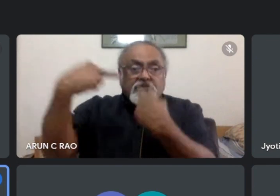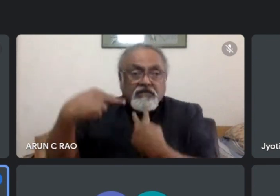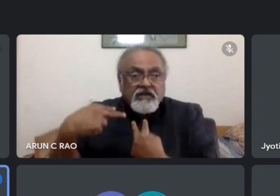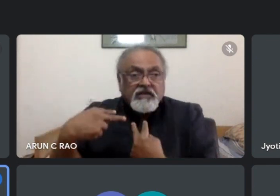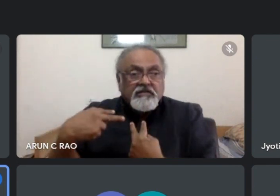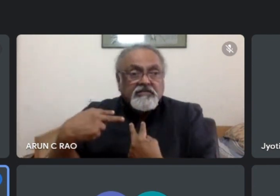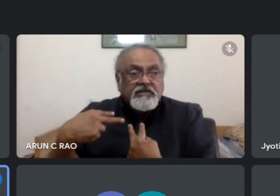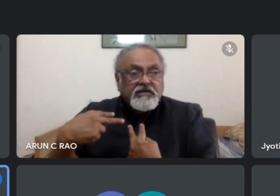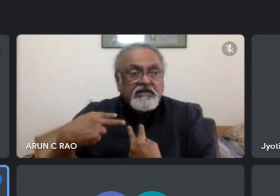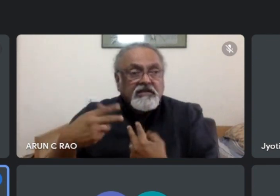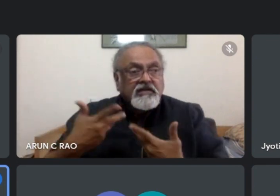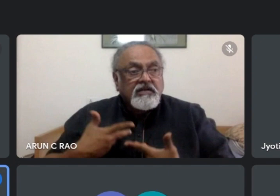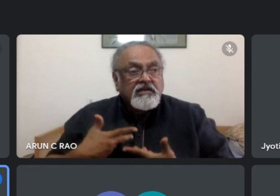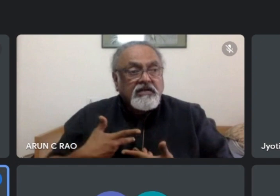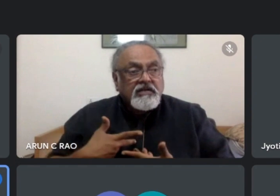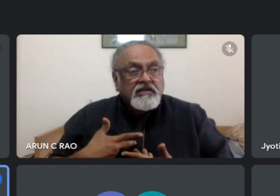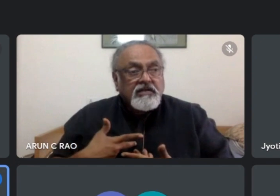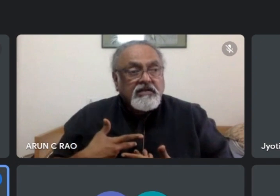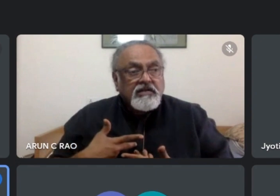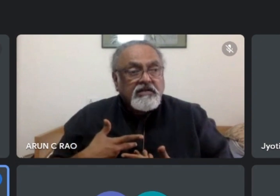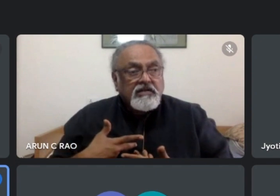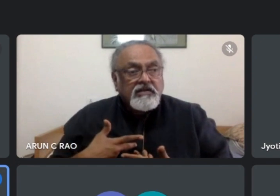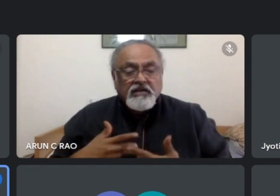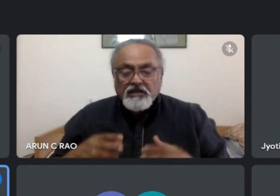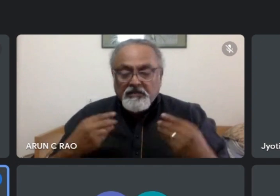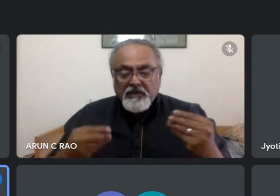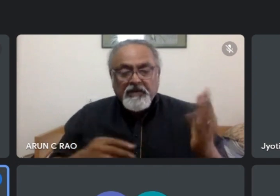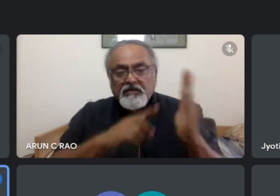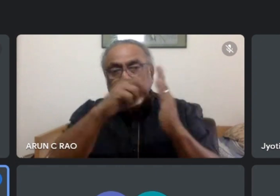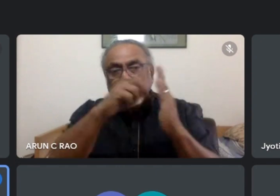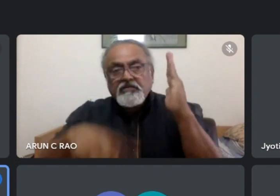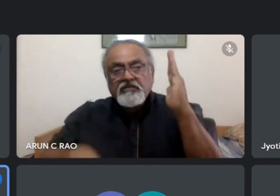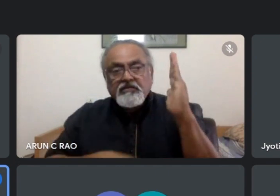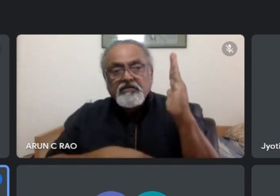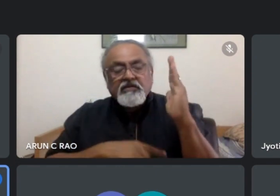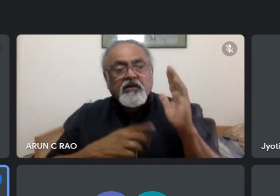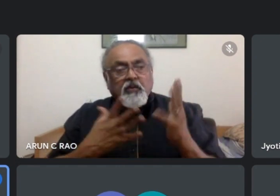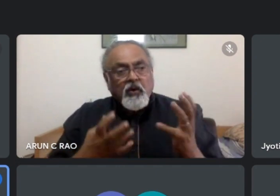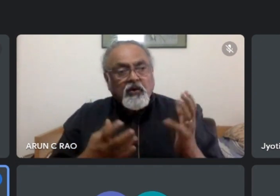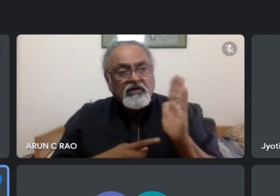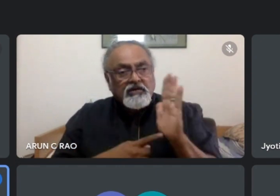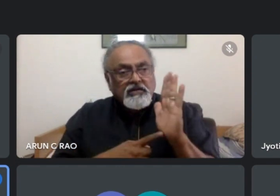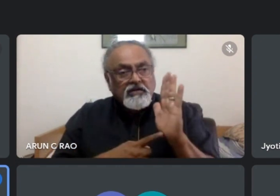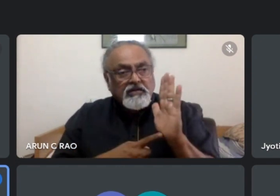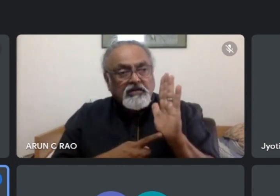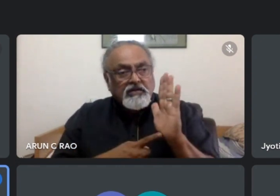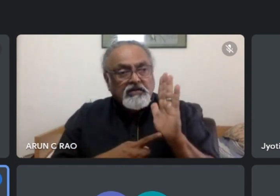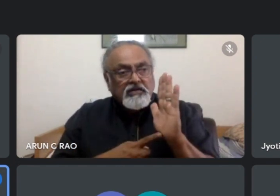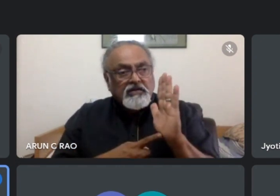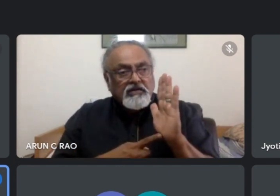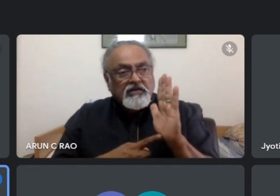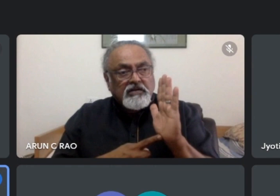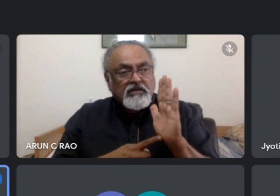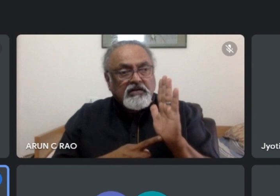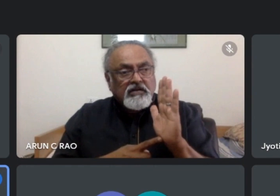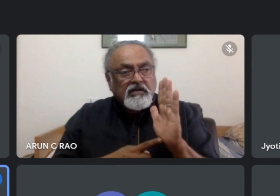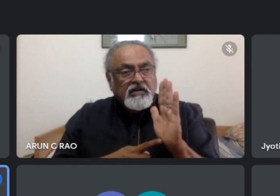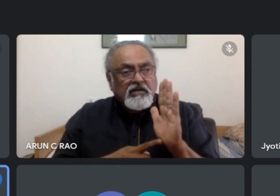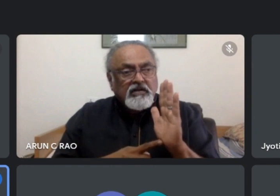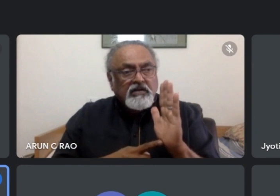this piece of documentation for which they sort of one person actually told me this.